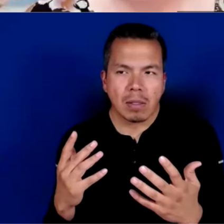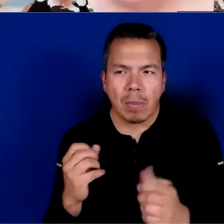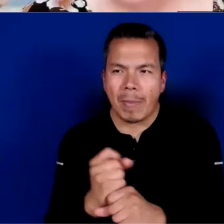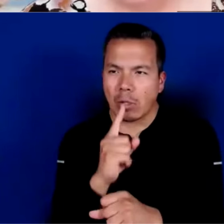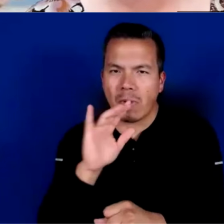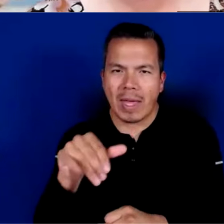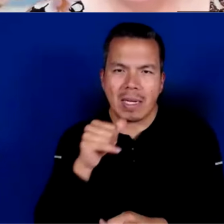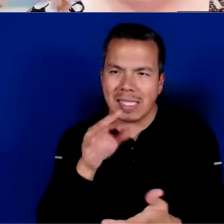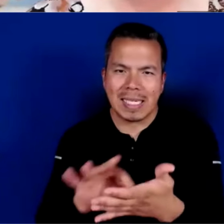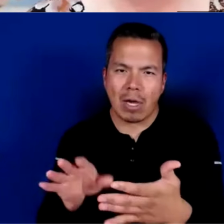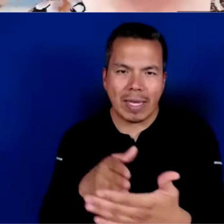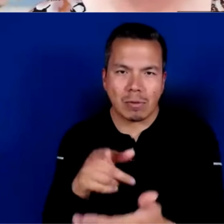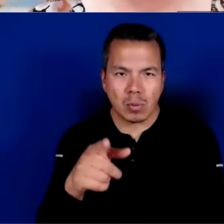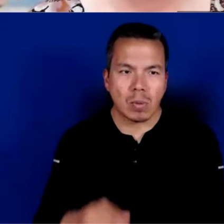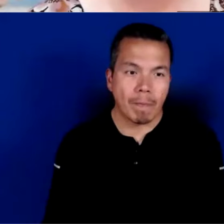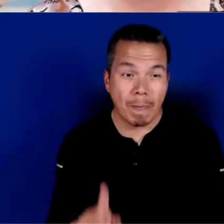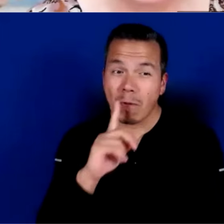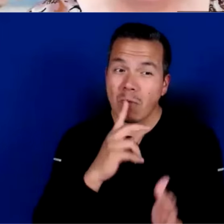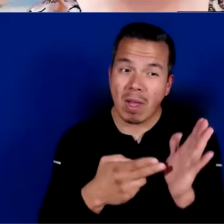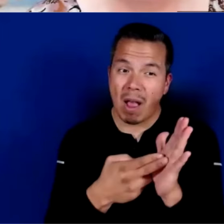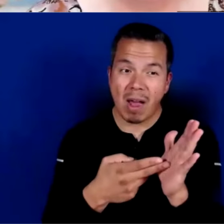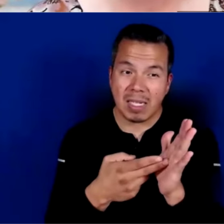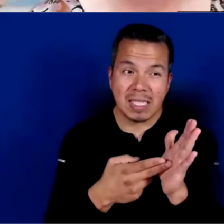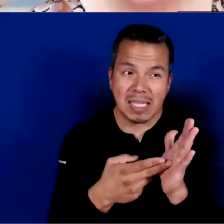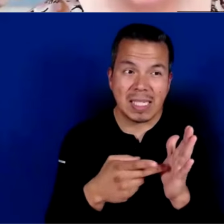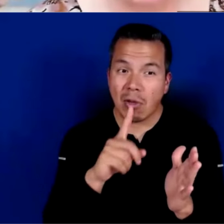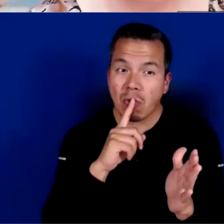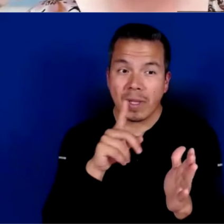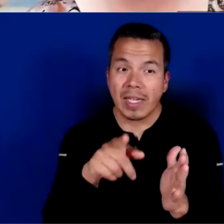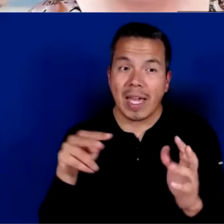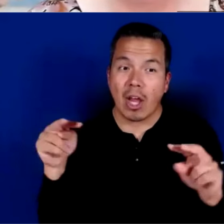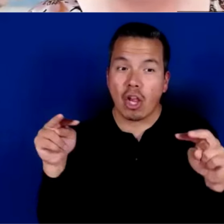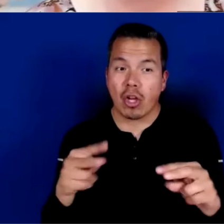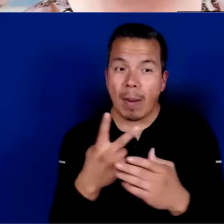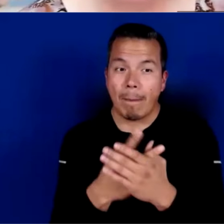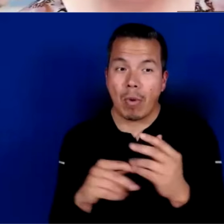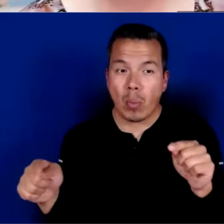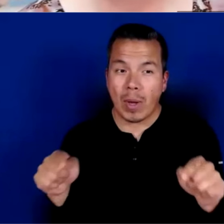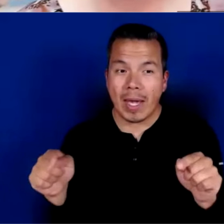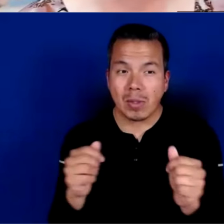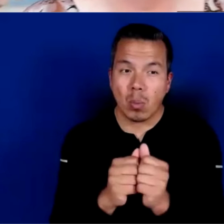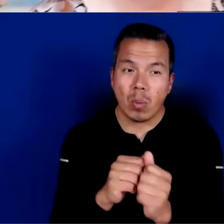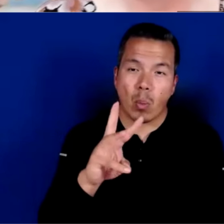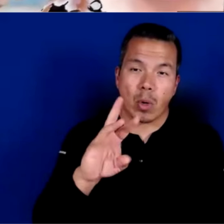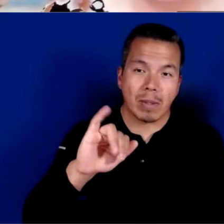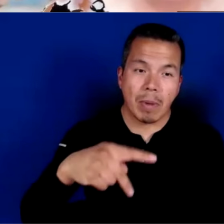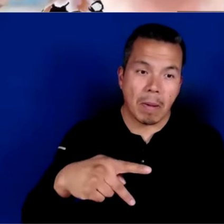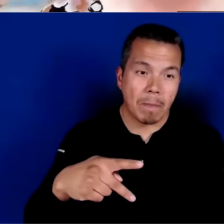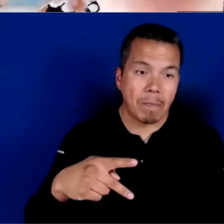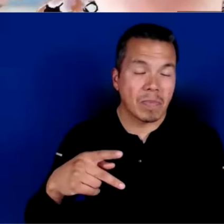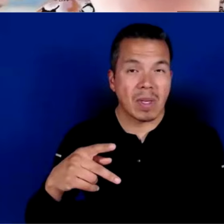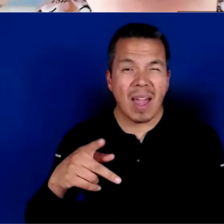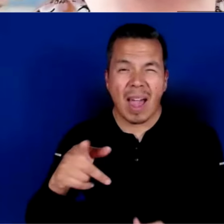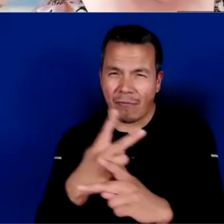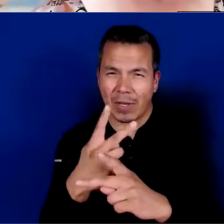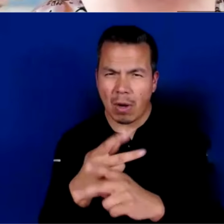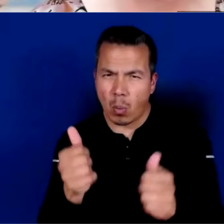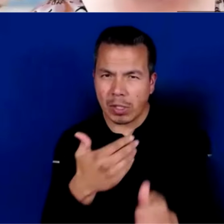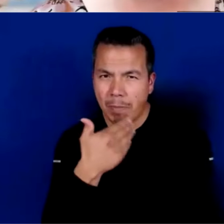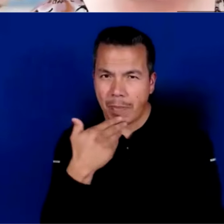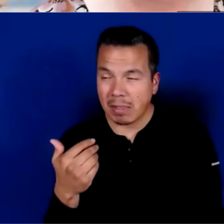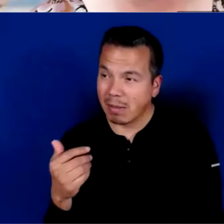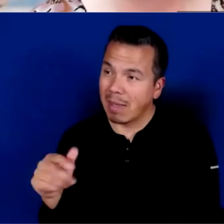count. Honestly, you should look at it both ways too with a work incentive planner. Am I better off being self-employed and looking at my net